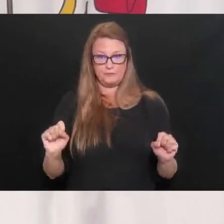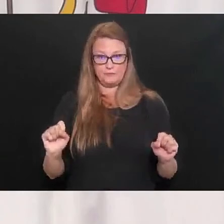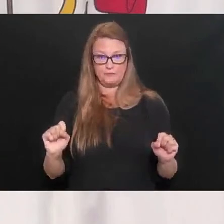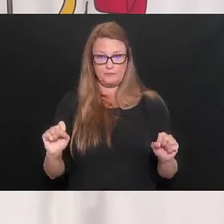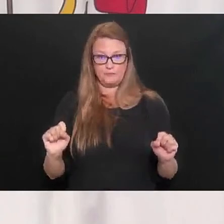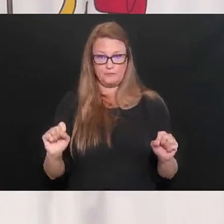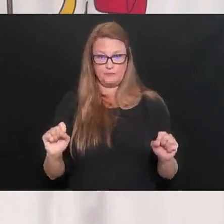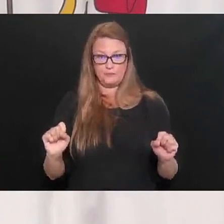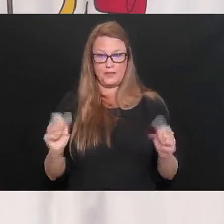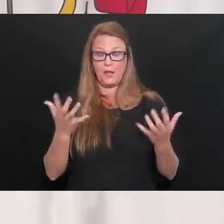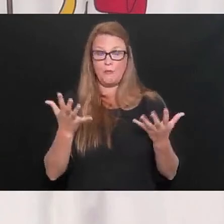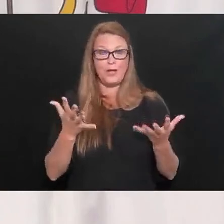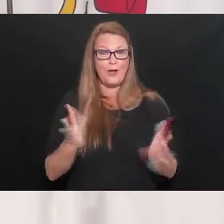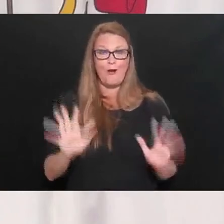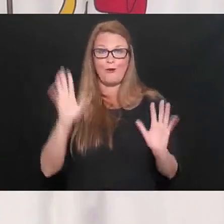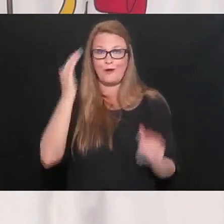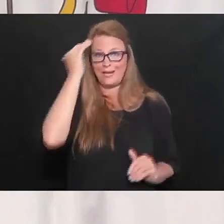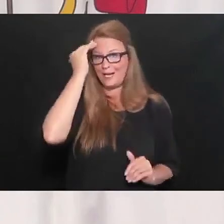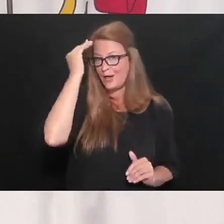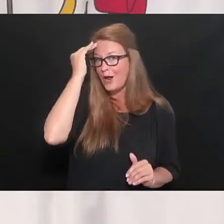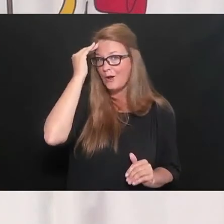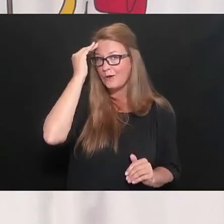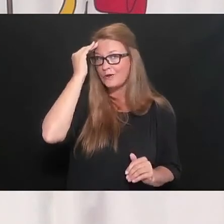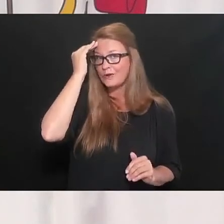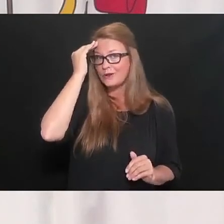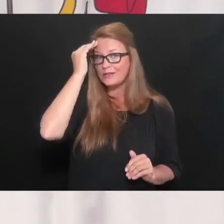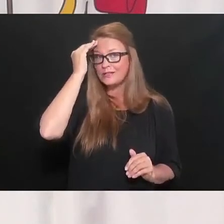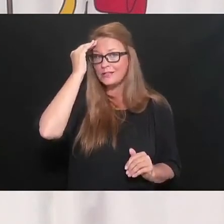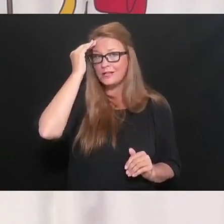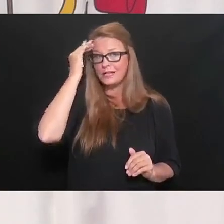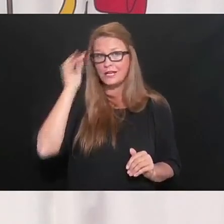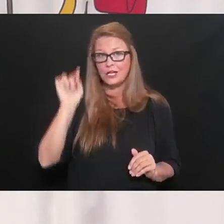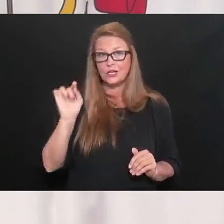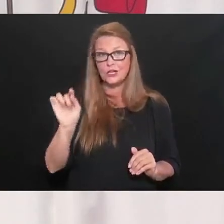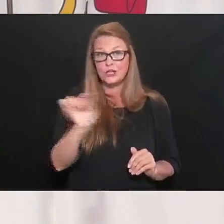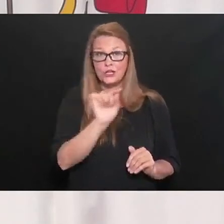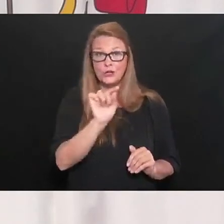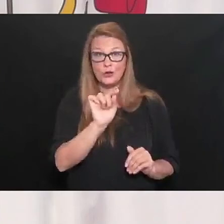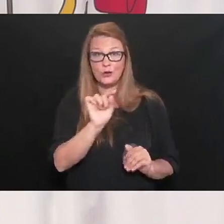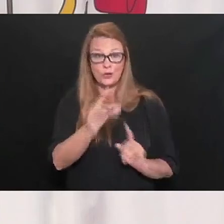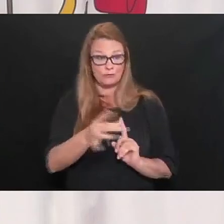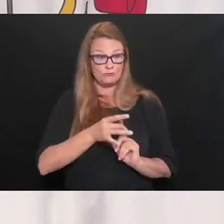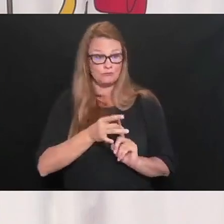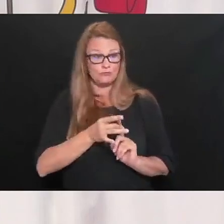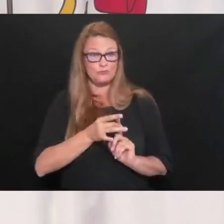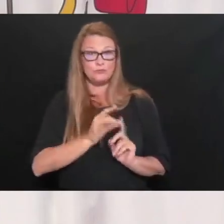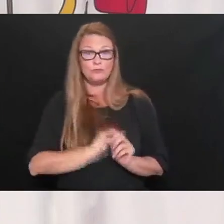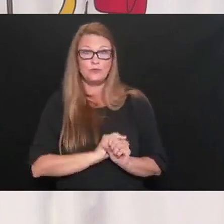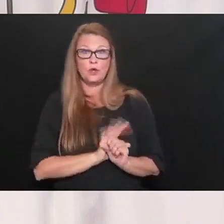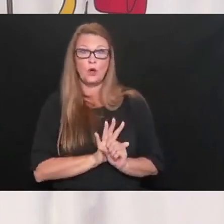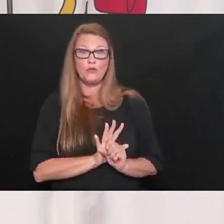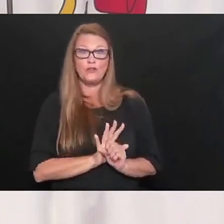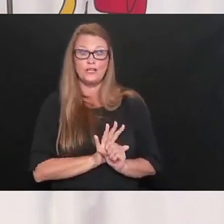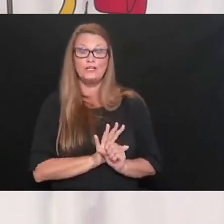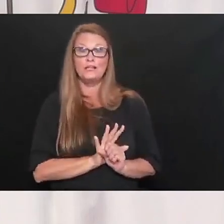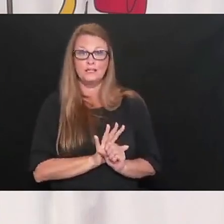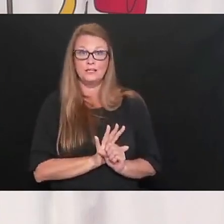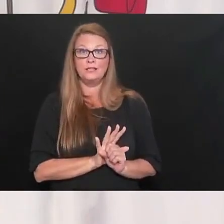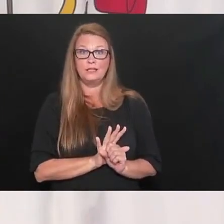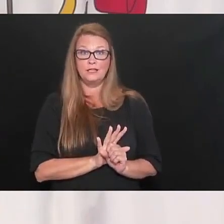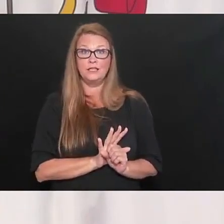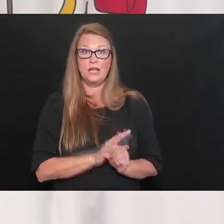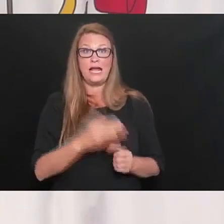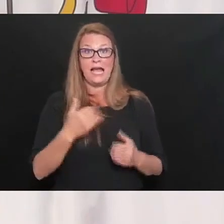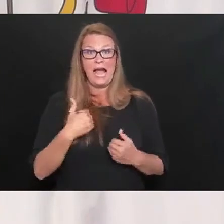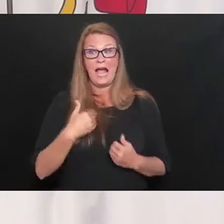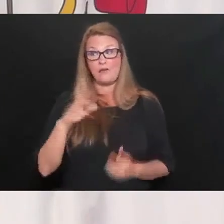absolutely know that if you get COVID, there is some level of